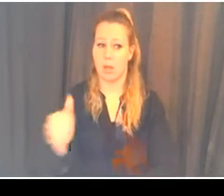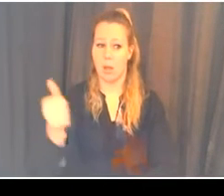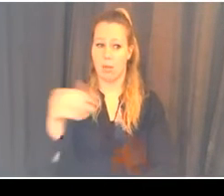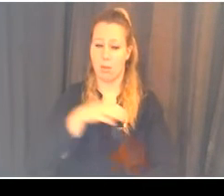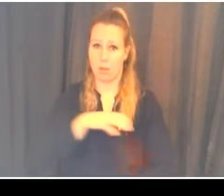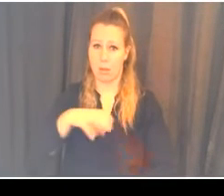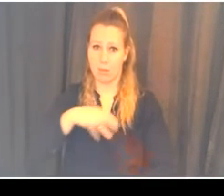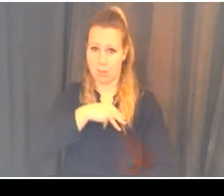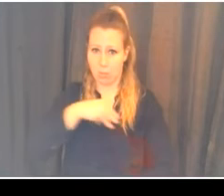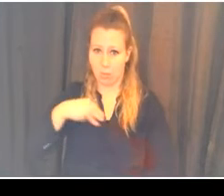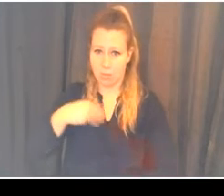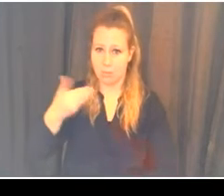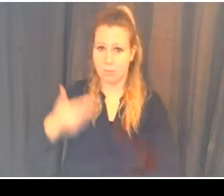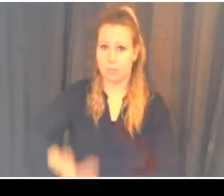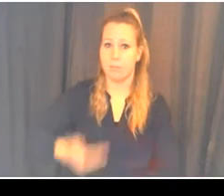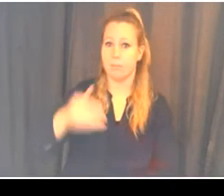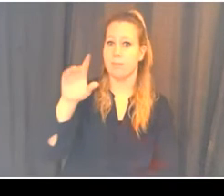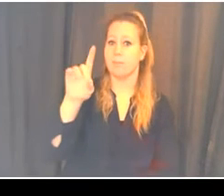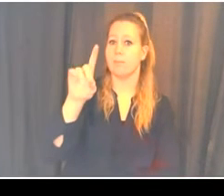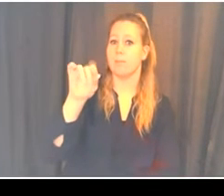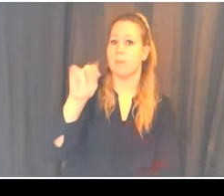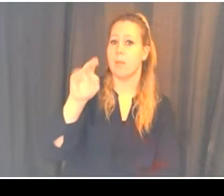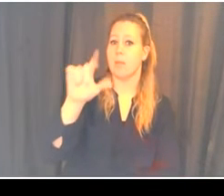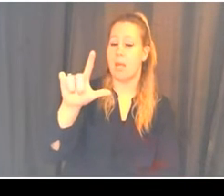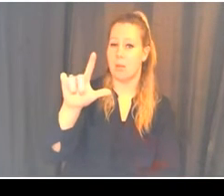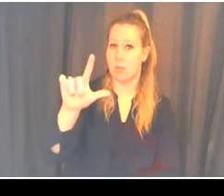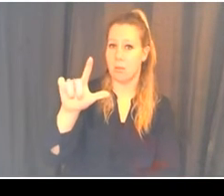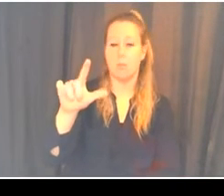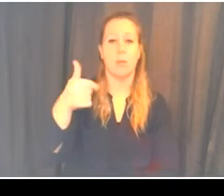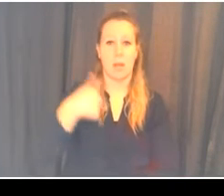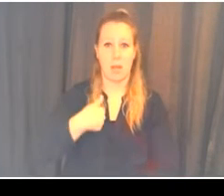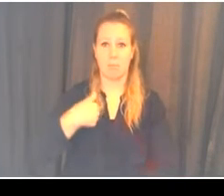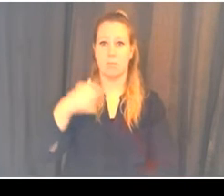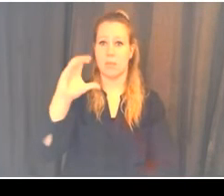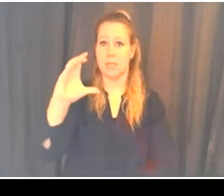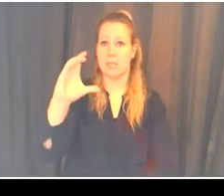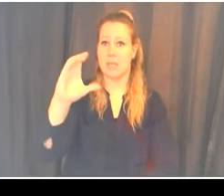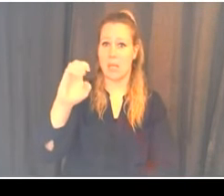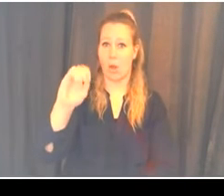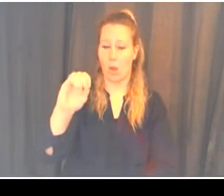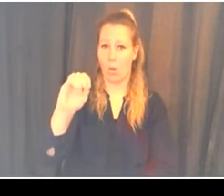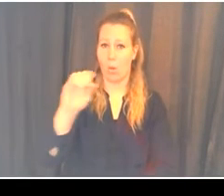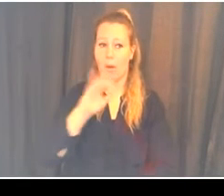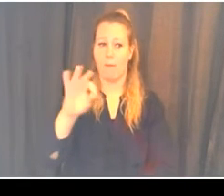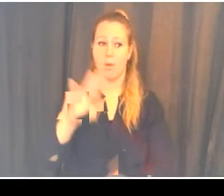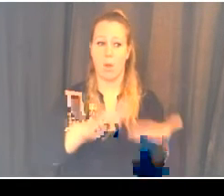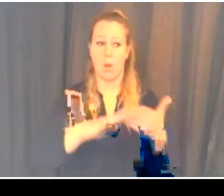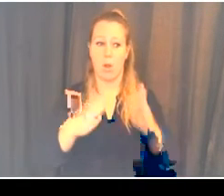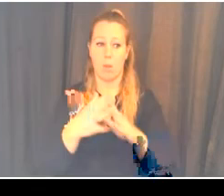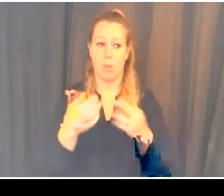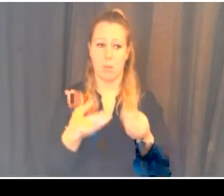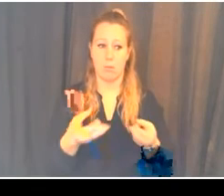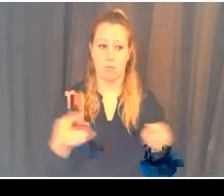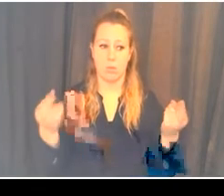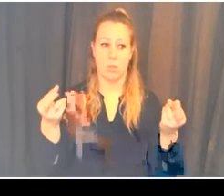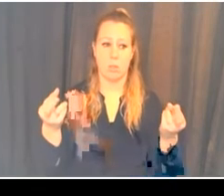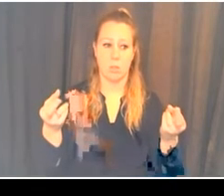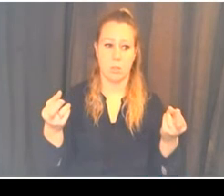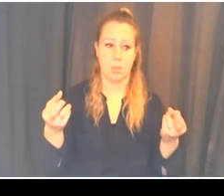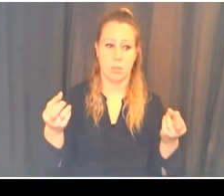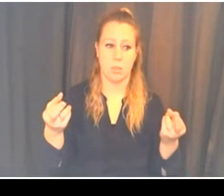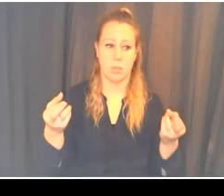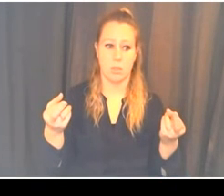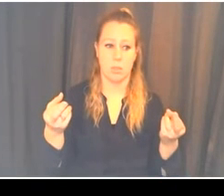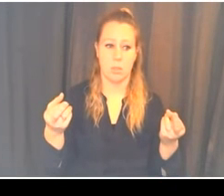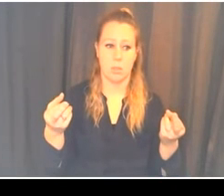latter excuse me represents all licensed Domestic Violence Shelter programs in New York City I am so thankful for the opportunity to come before